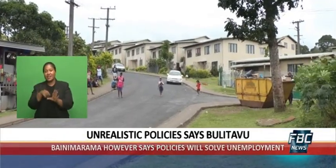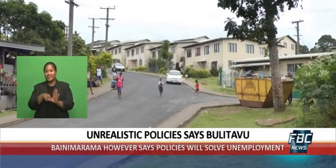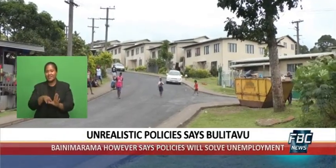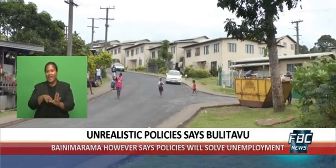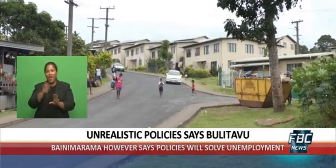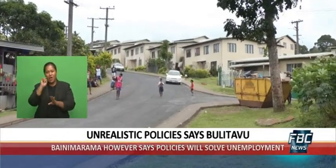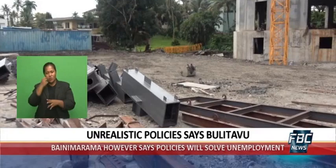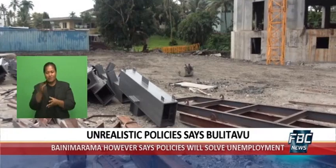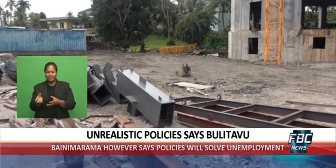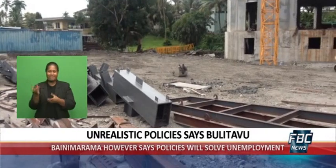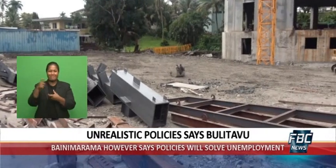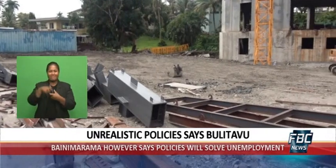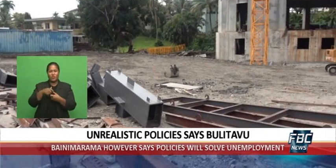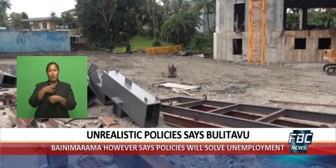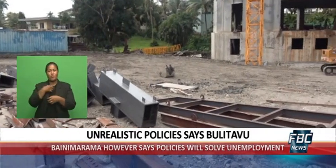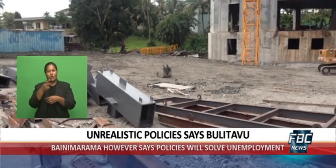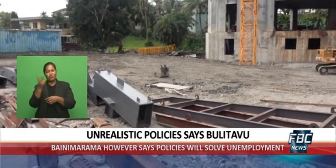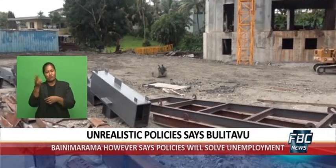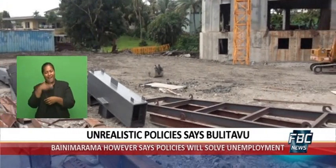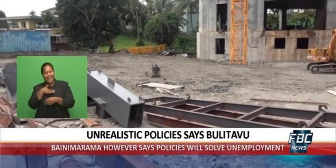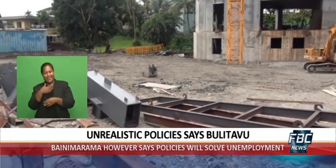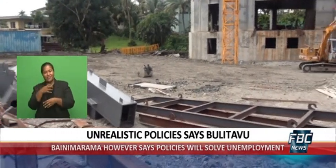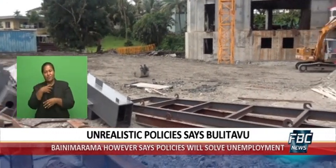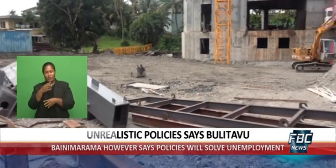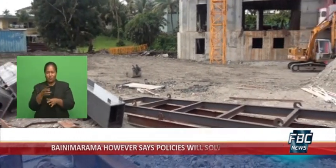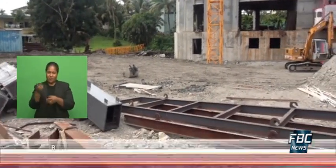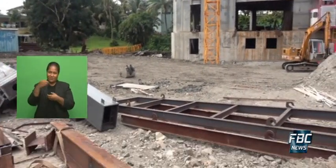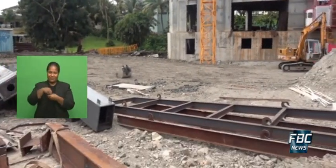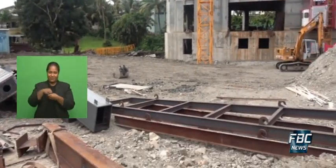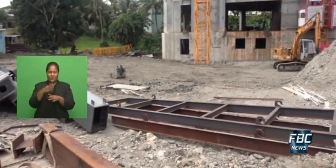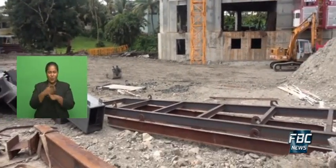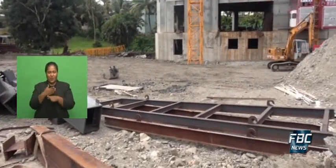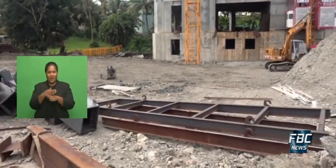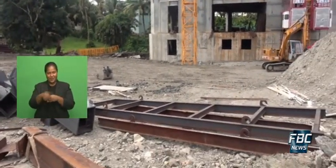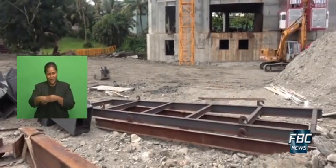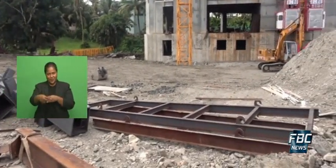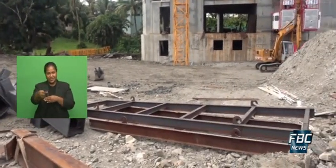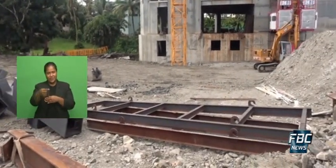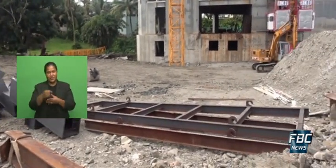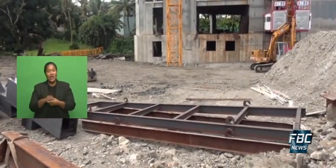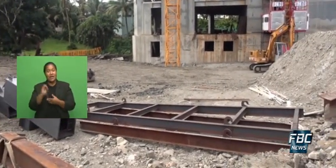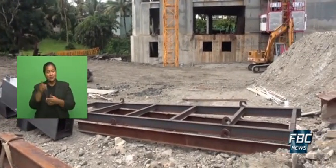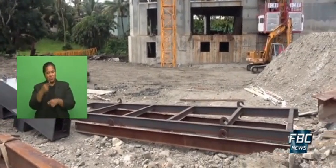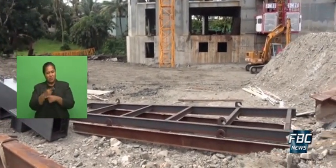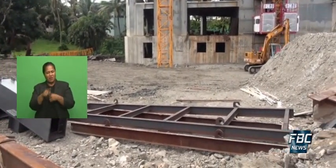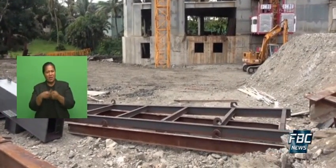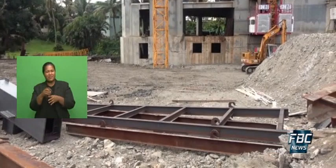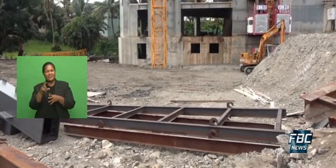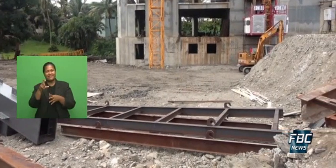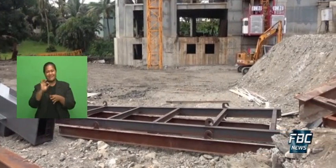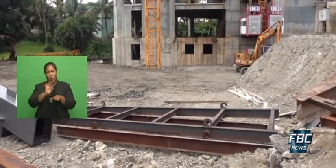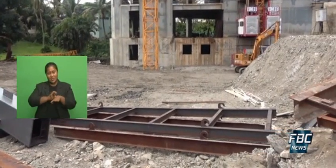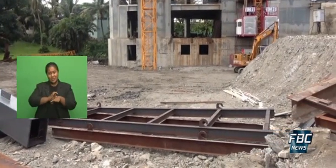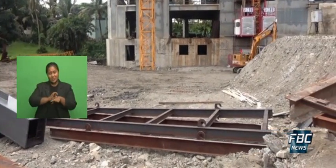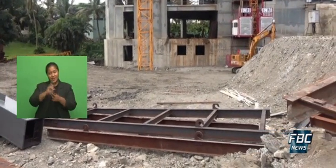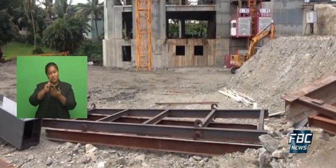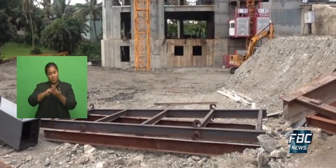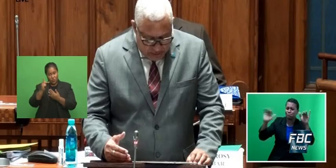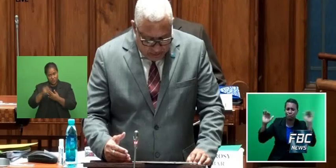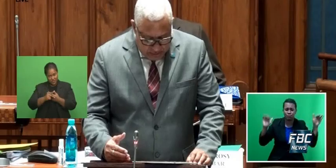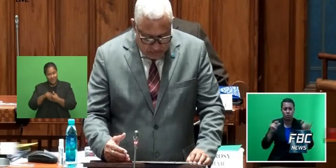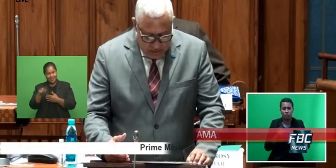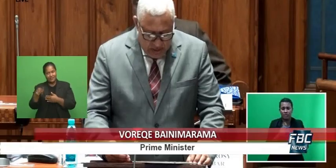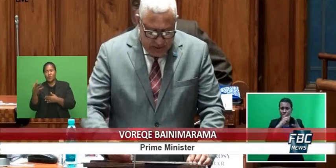over 200 employment opportunities. And that is why we are also pressing ahead with the CWM hospital projects, the Lotoka